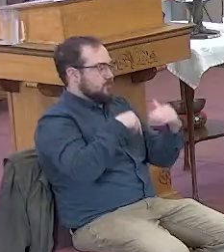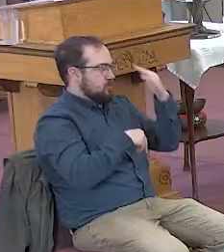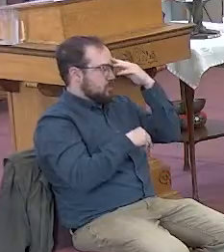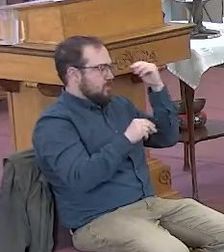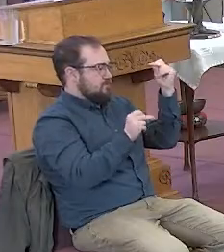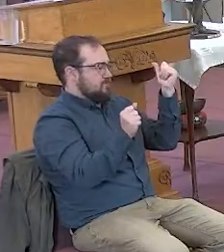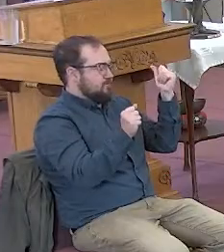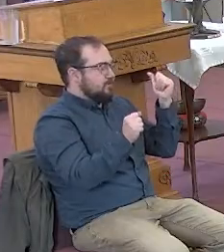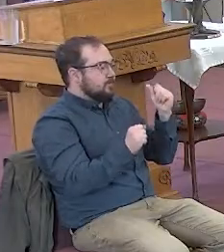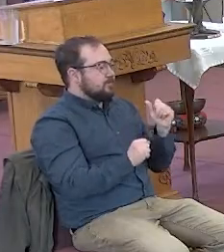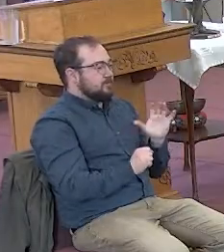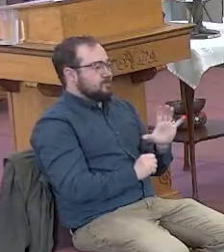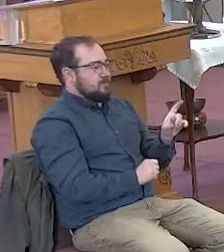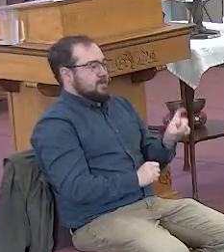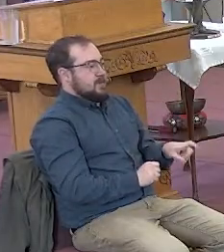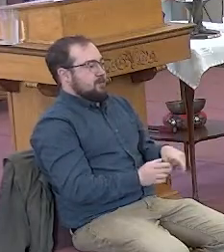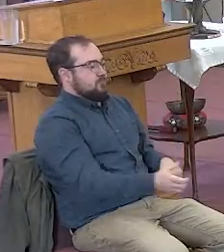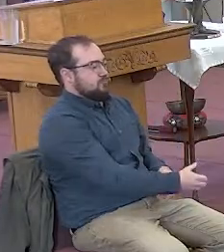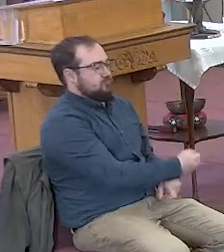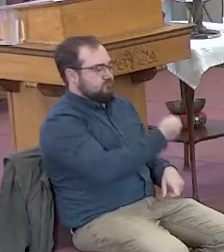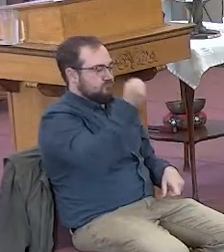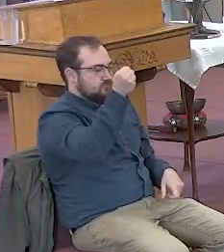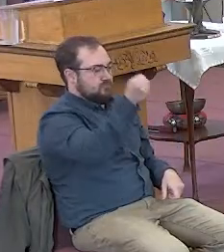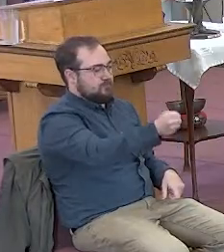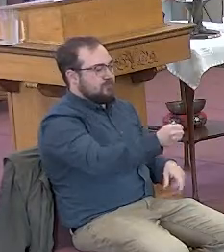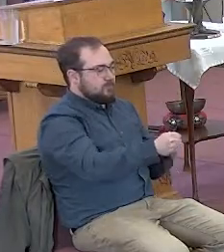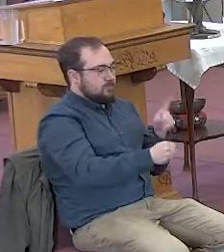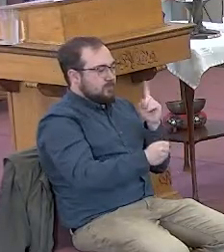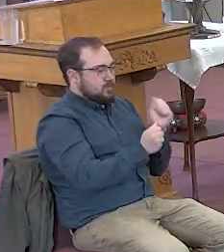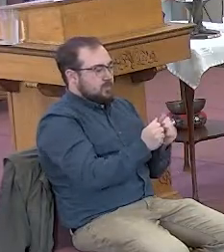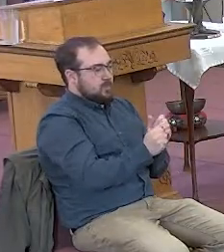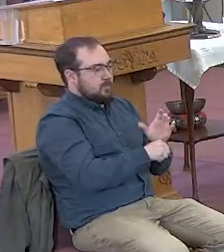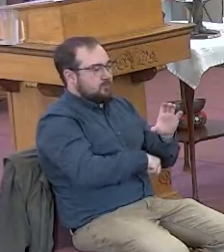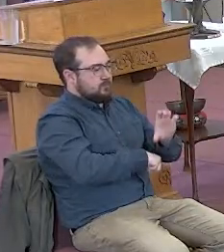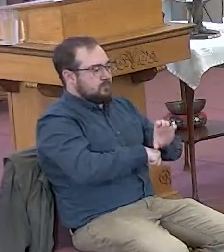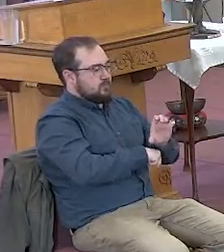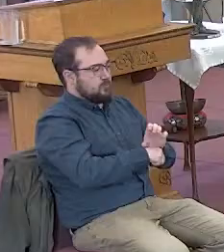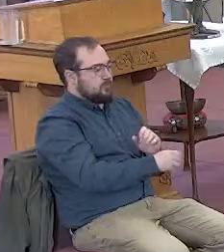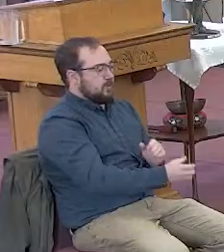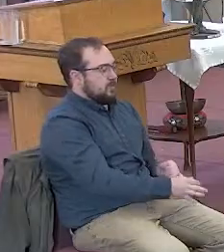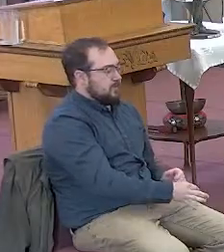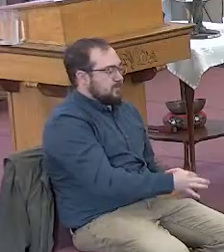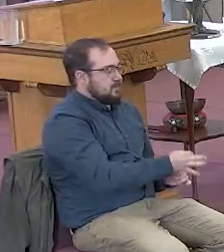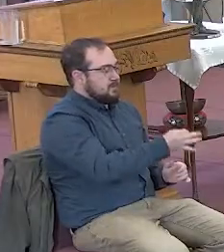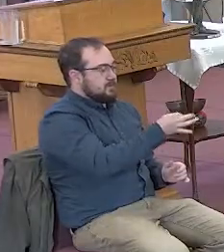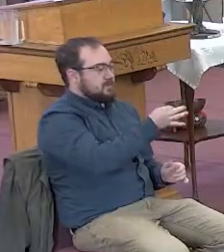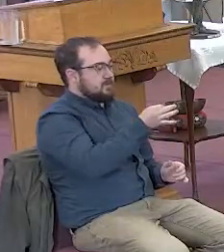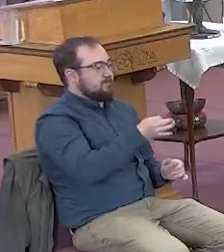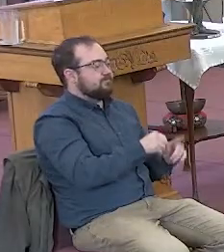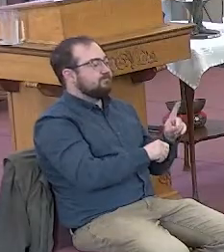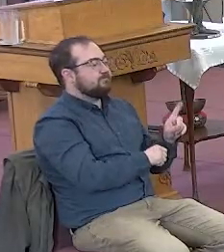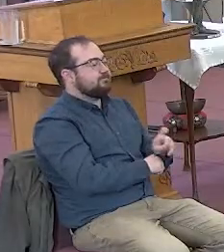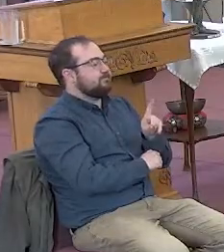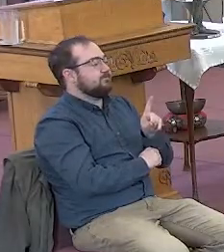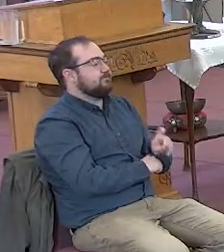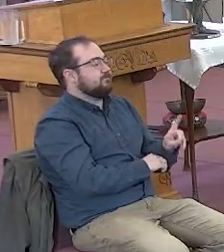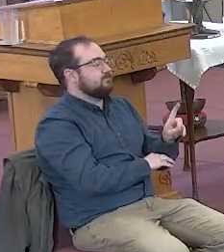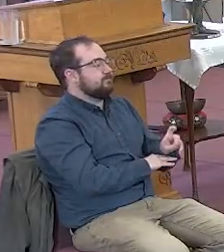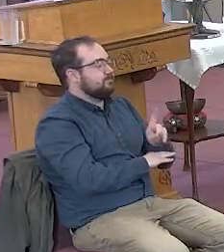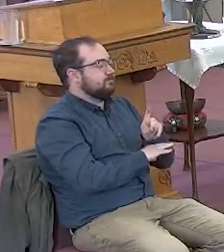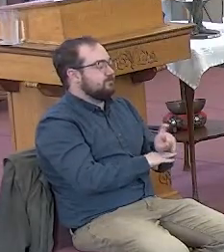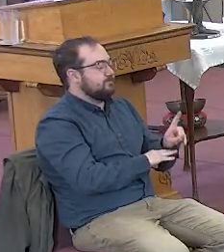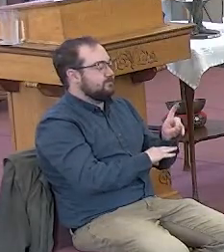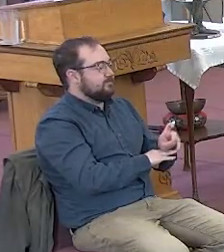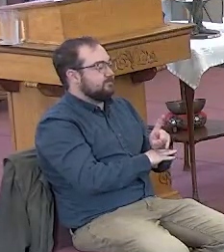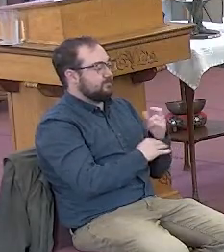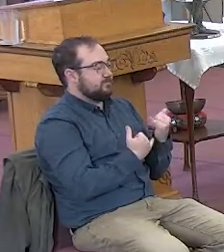right then that she had to bring the flower to church, so she plucked it up very gently and skipped to the car.